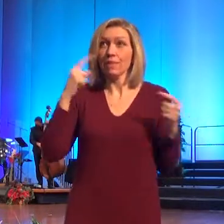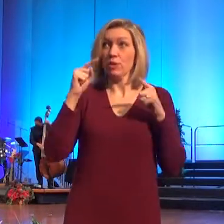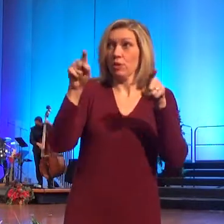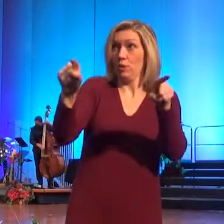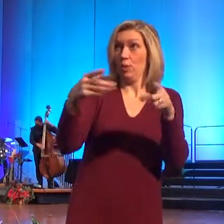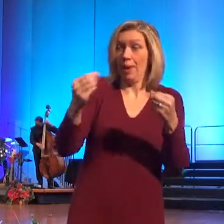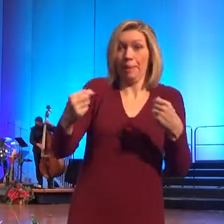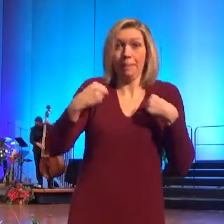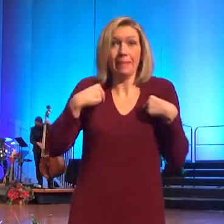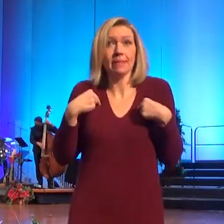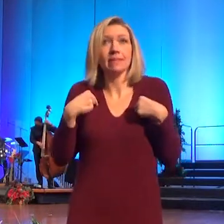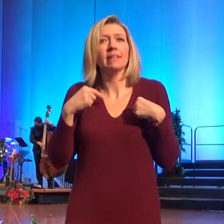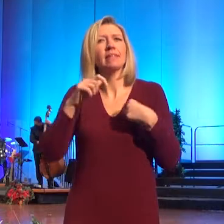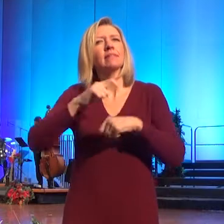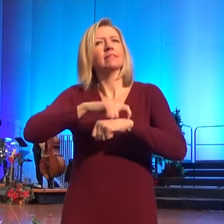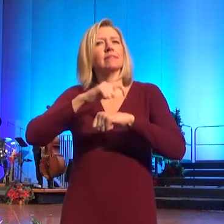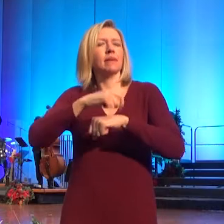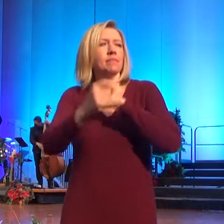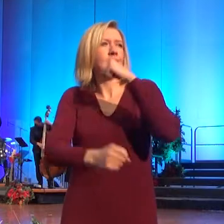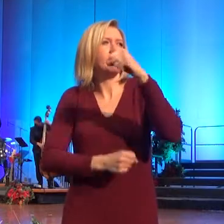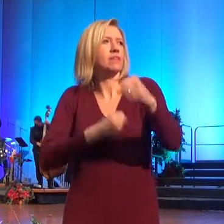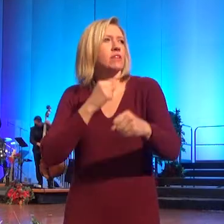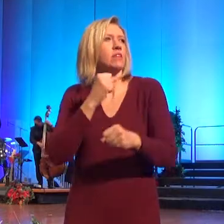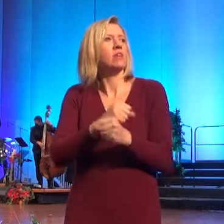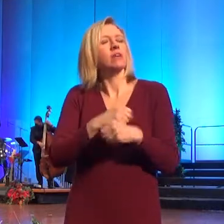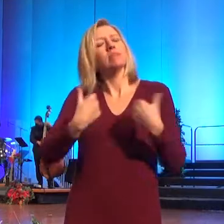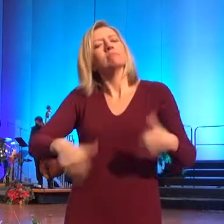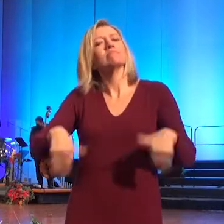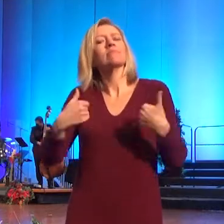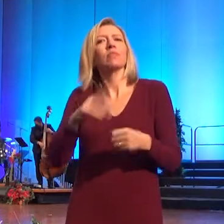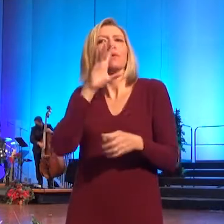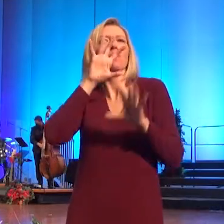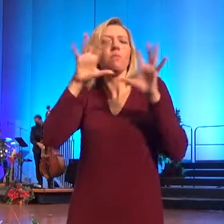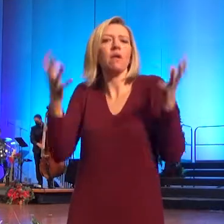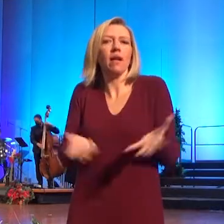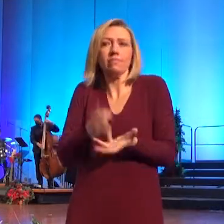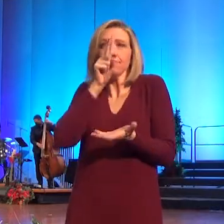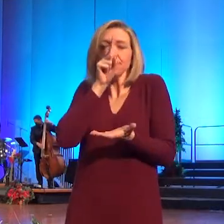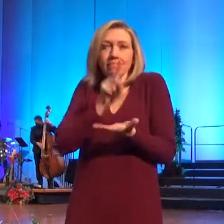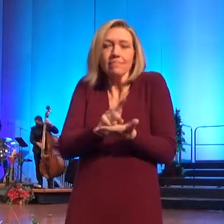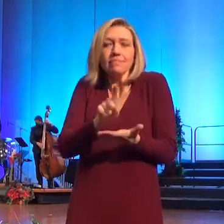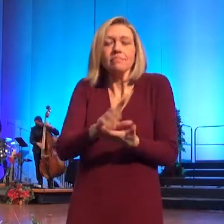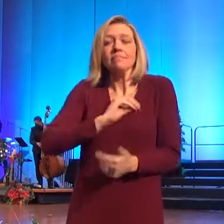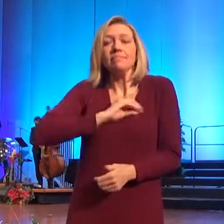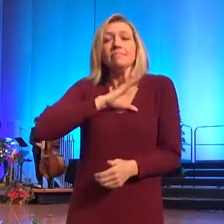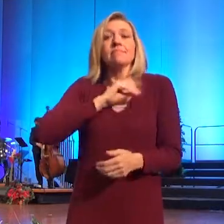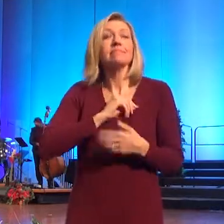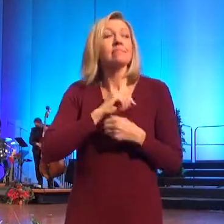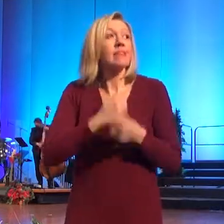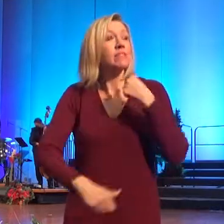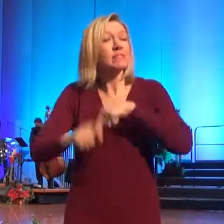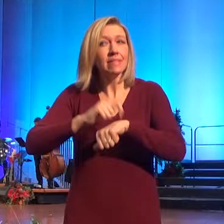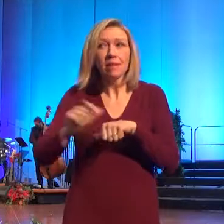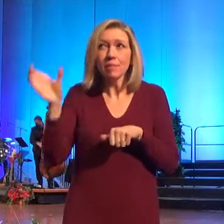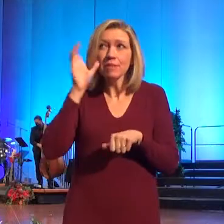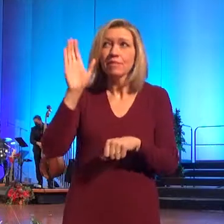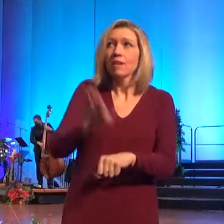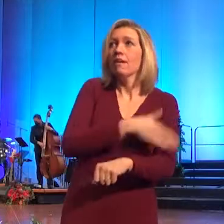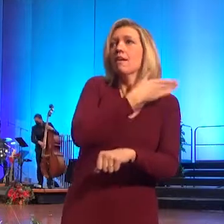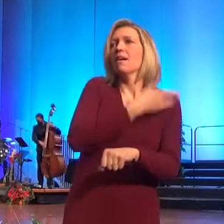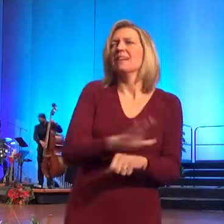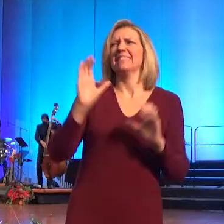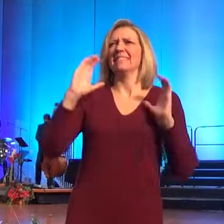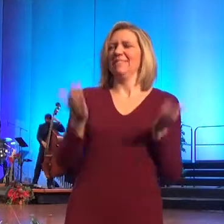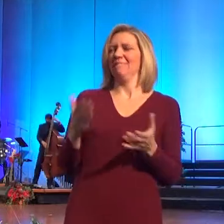and for me. It's that time of year when the world falls in love. Every song you hear